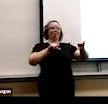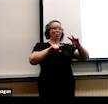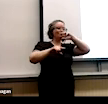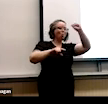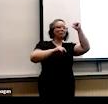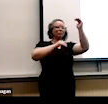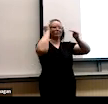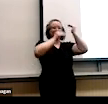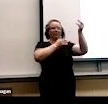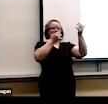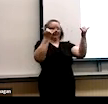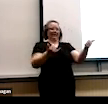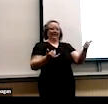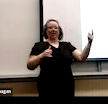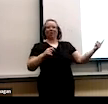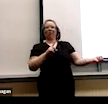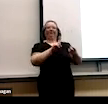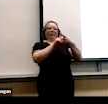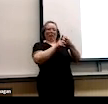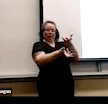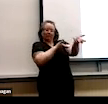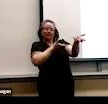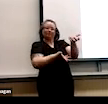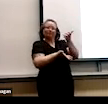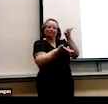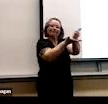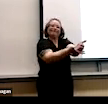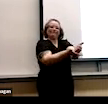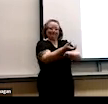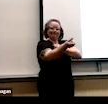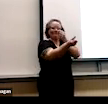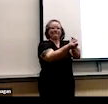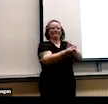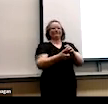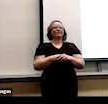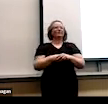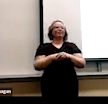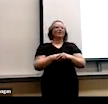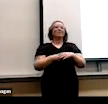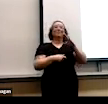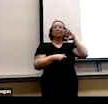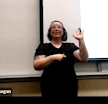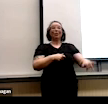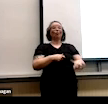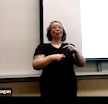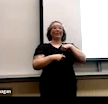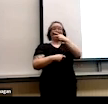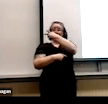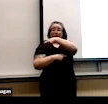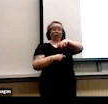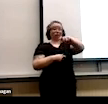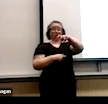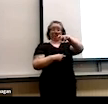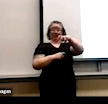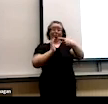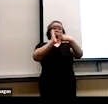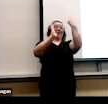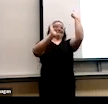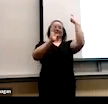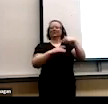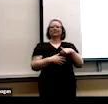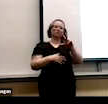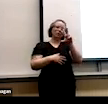unique individual time point. It's something that happens over and over in different spheres of life. The major challenges that we identify